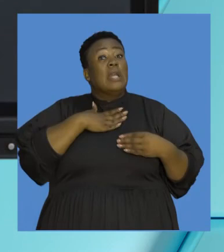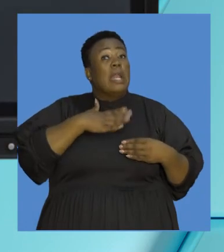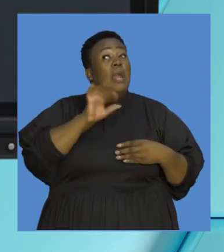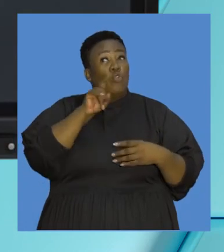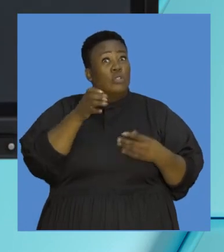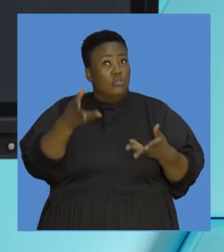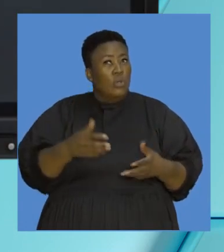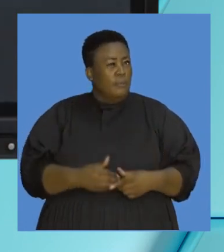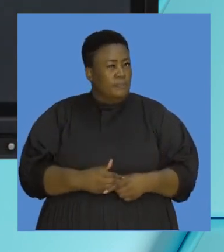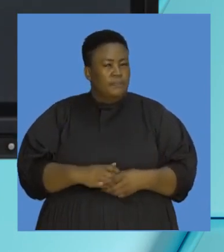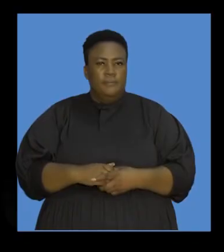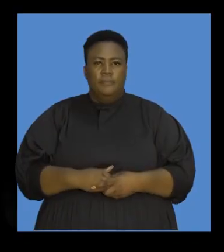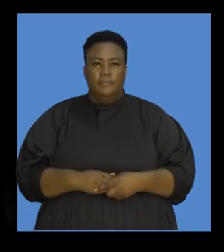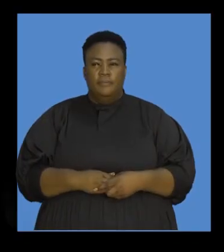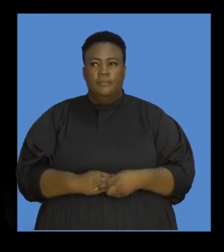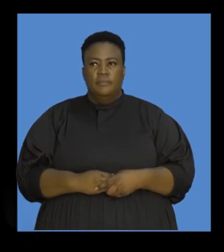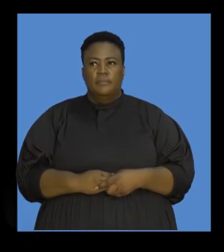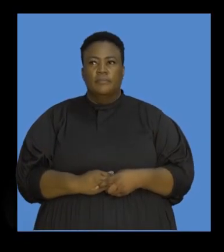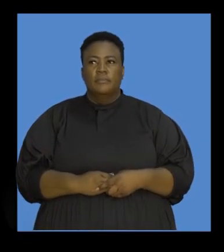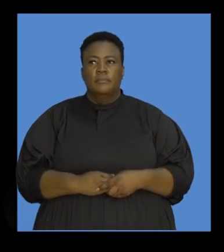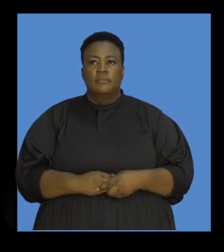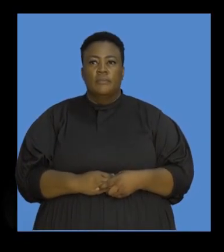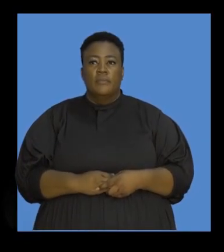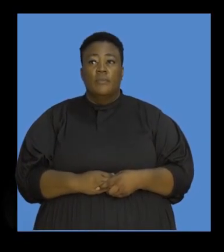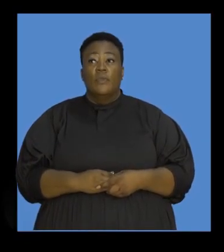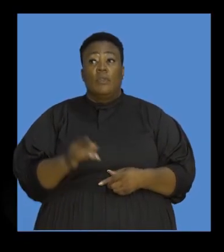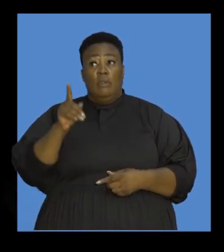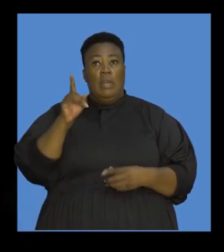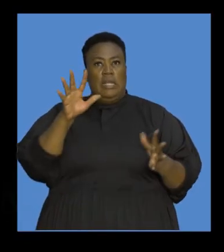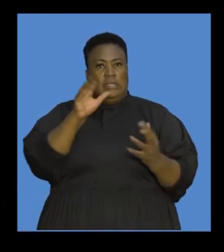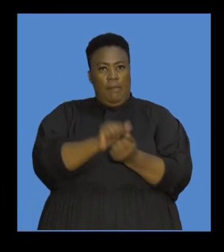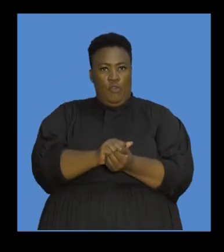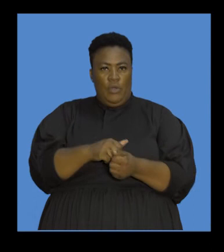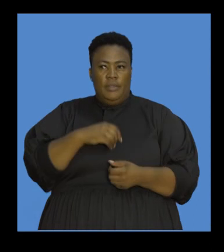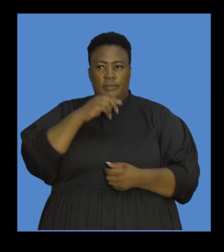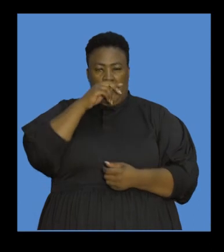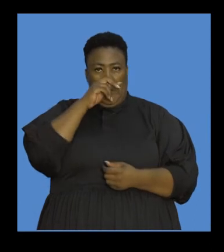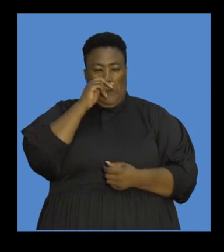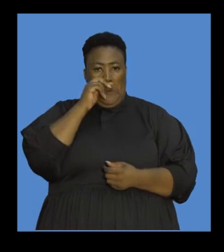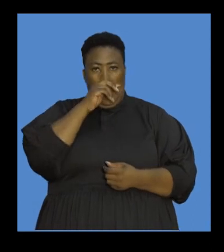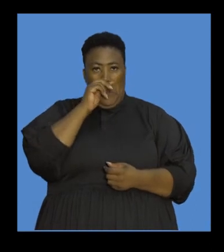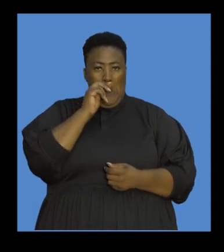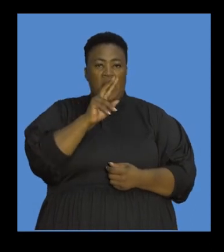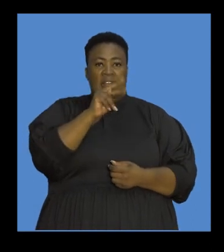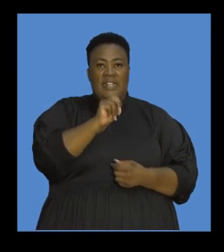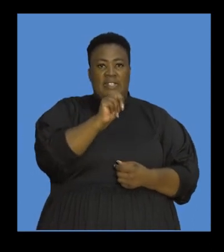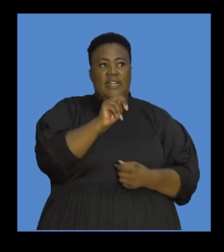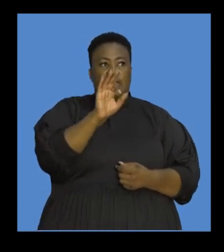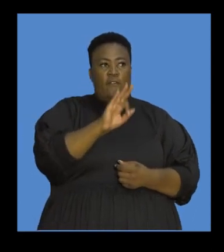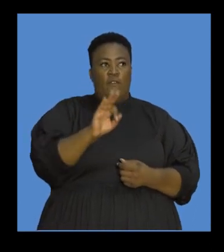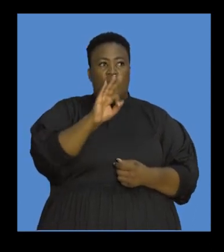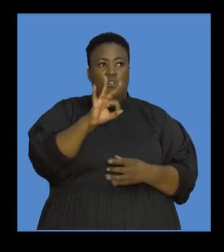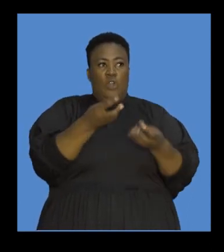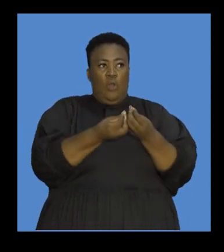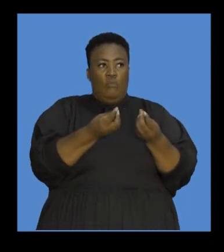like questions like this, by the way. All right. So, here's our summary. When the